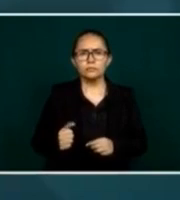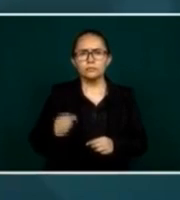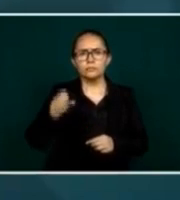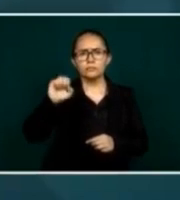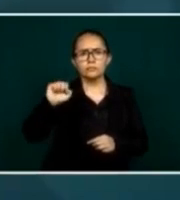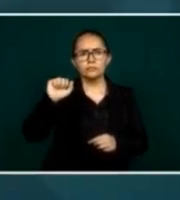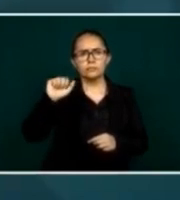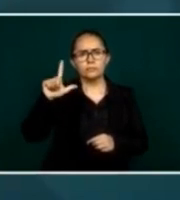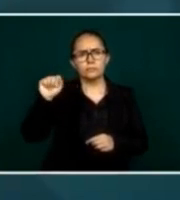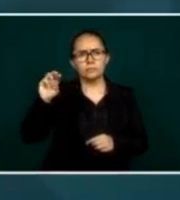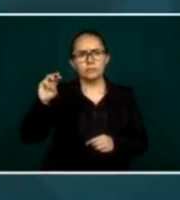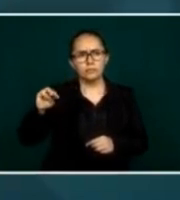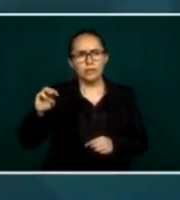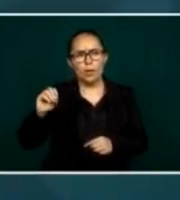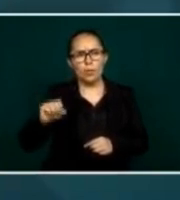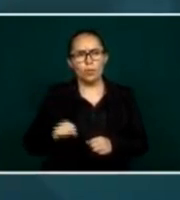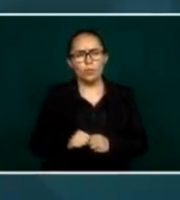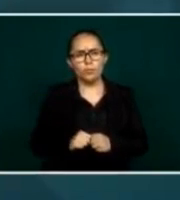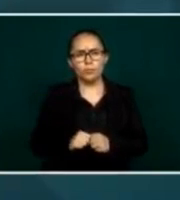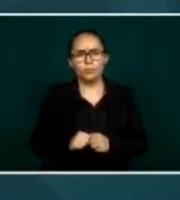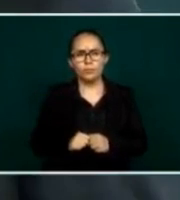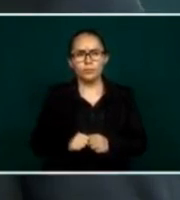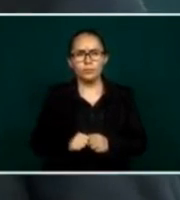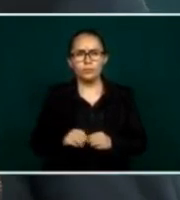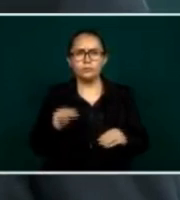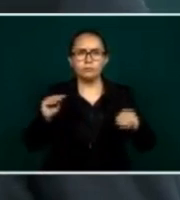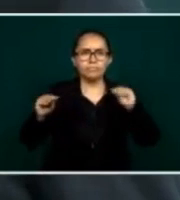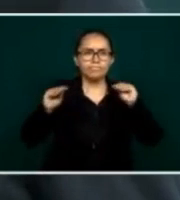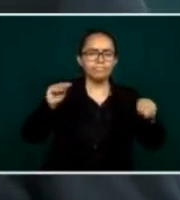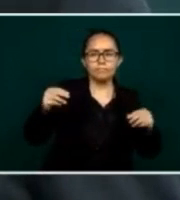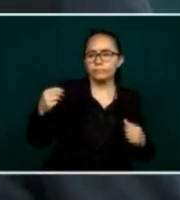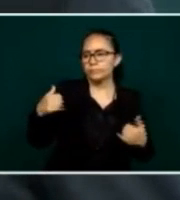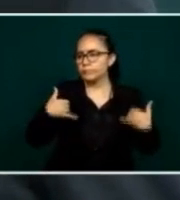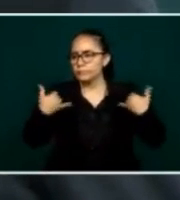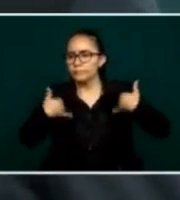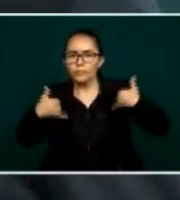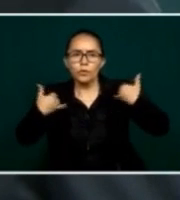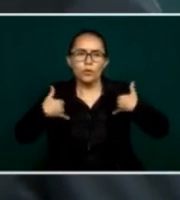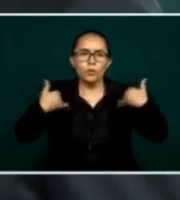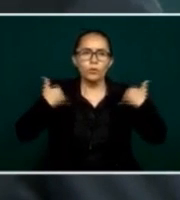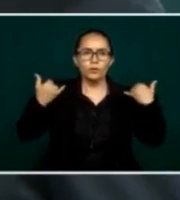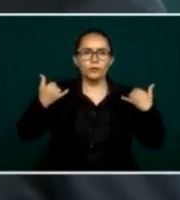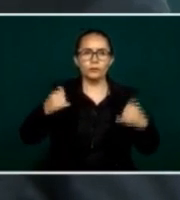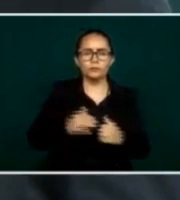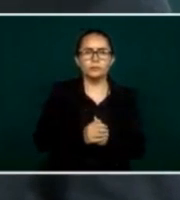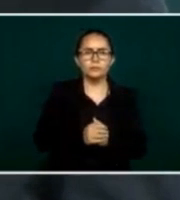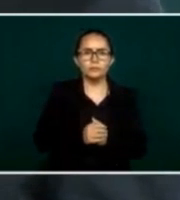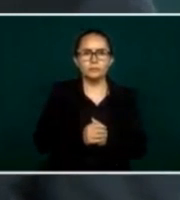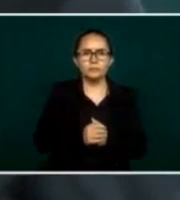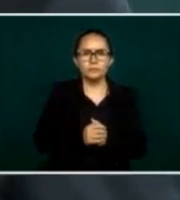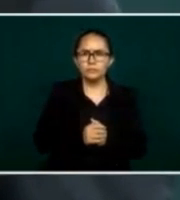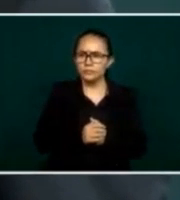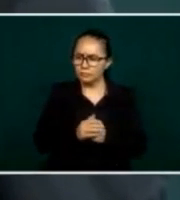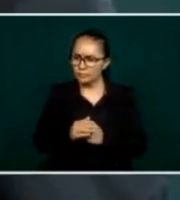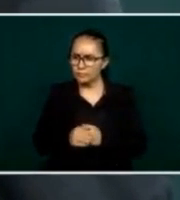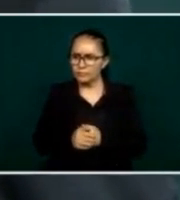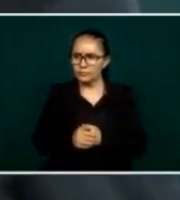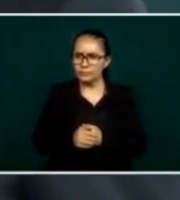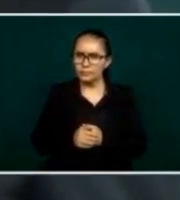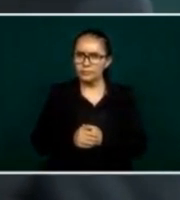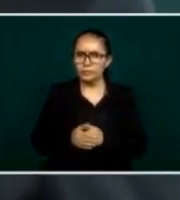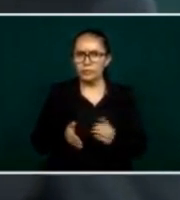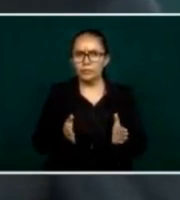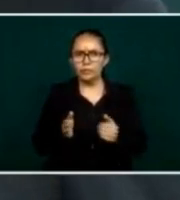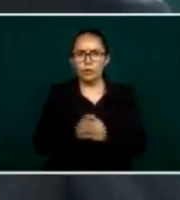another link in this chain is to call the youth so that they not